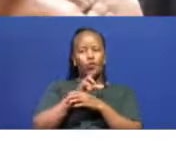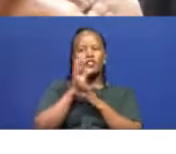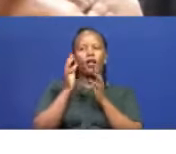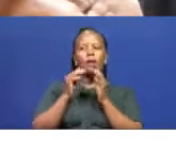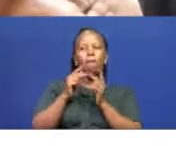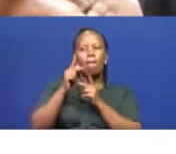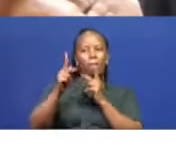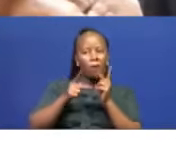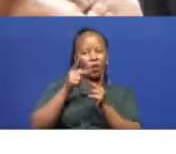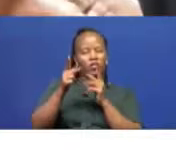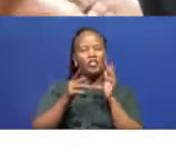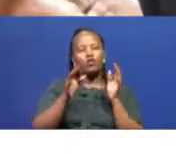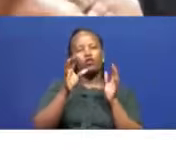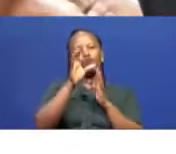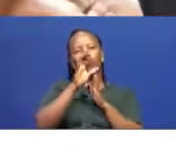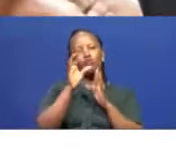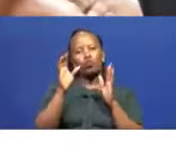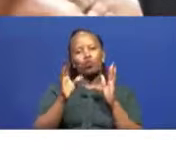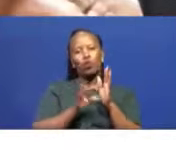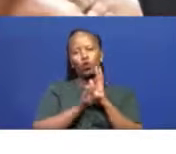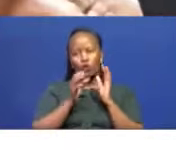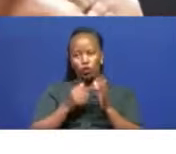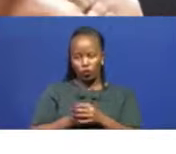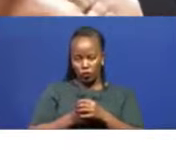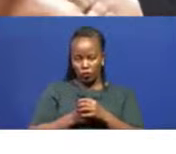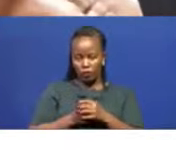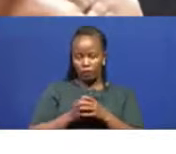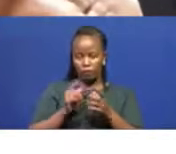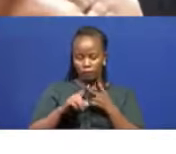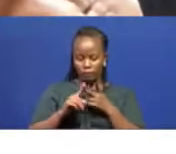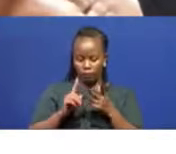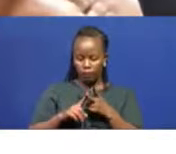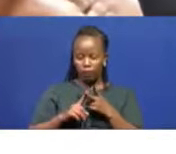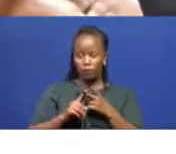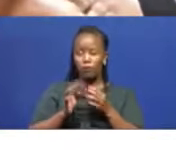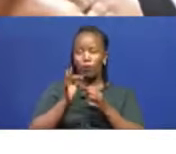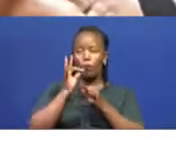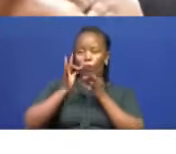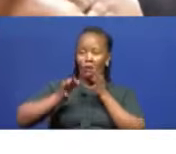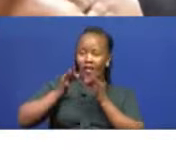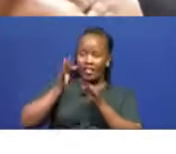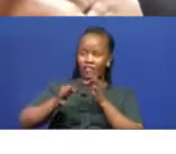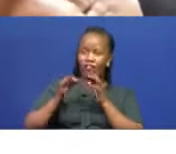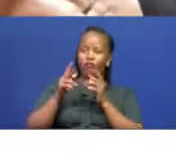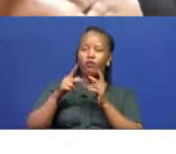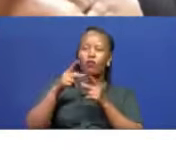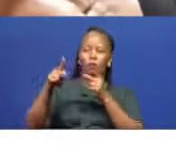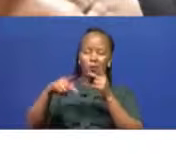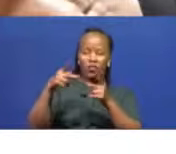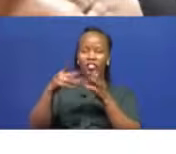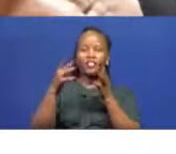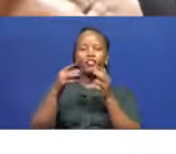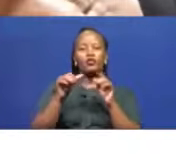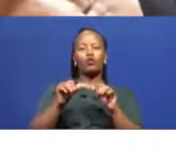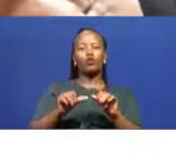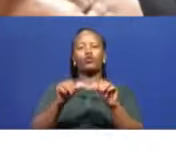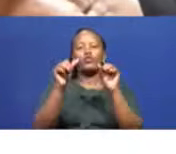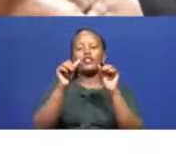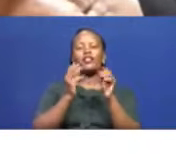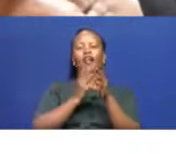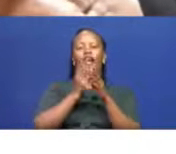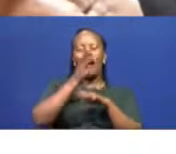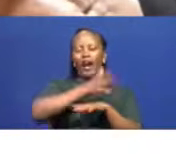process unconstitutional. Whether the continuation of proceedings in light of the Deputy President's